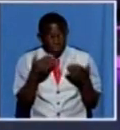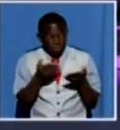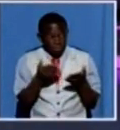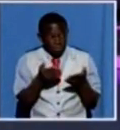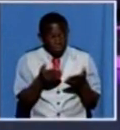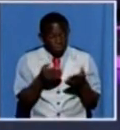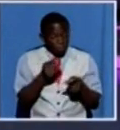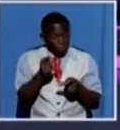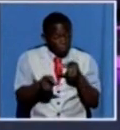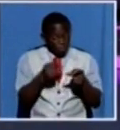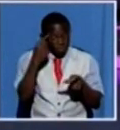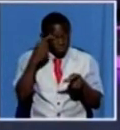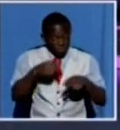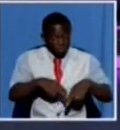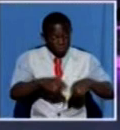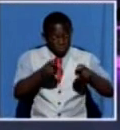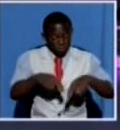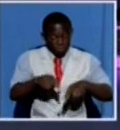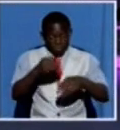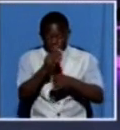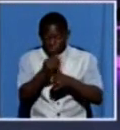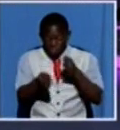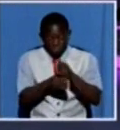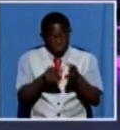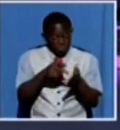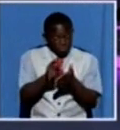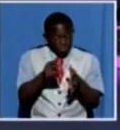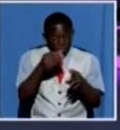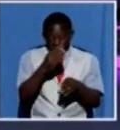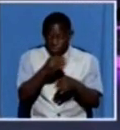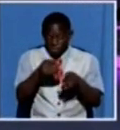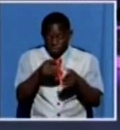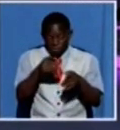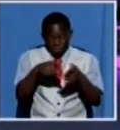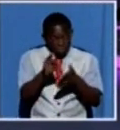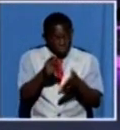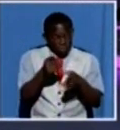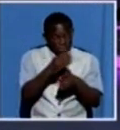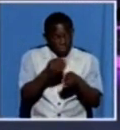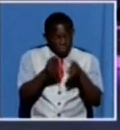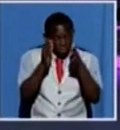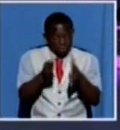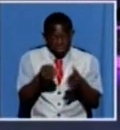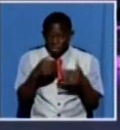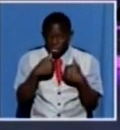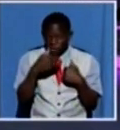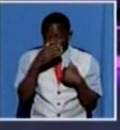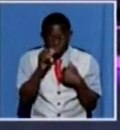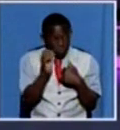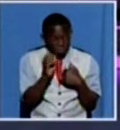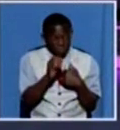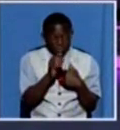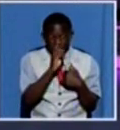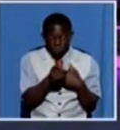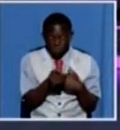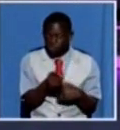where I stand, in this whole where I stand as the Minister of Housing and Infrastructure underhand Development, methods to get contracts, you're saying I there's have nothing even like that